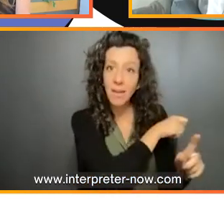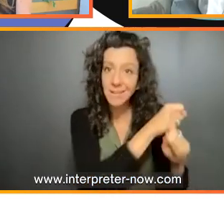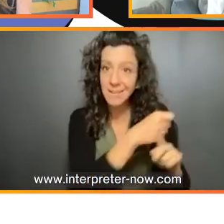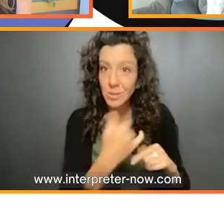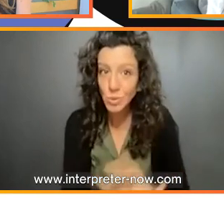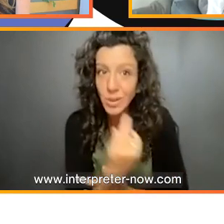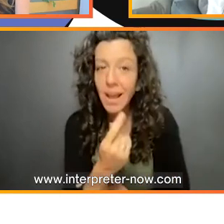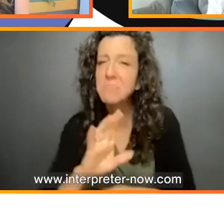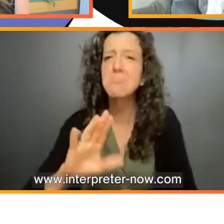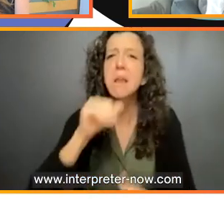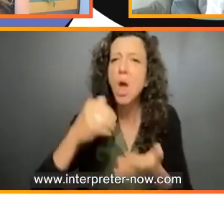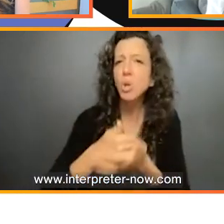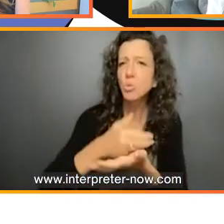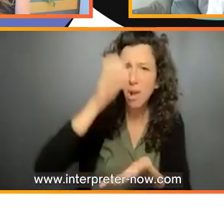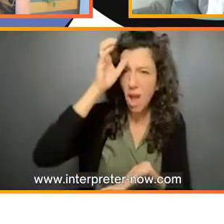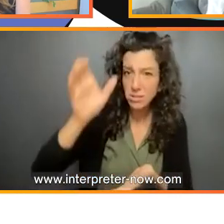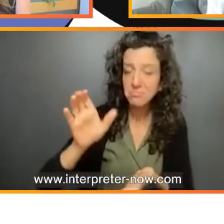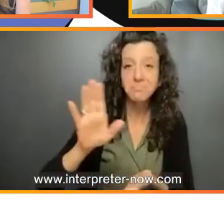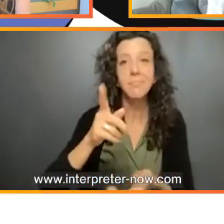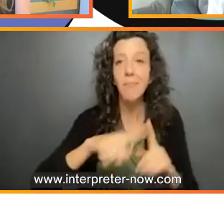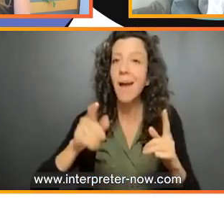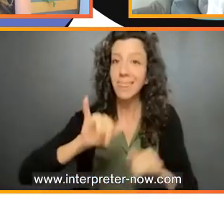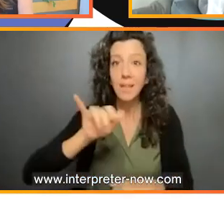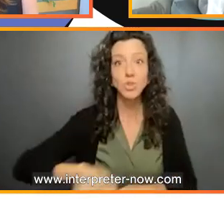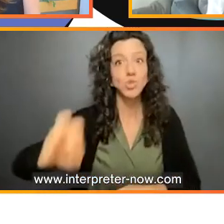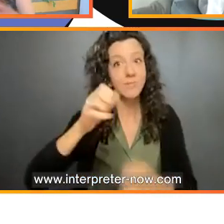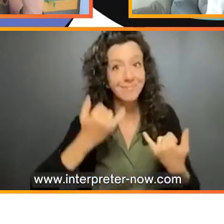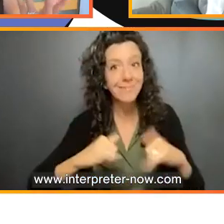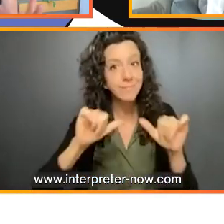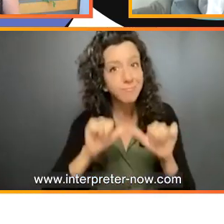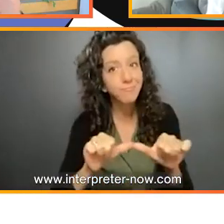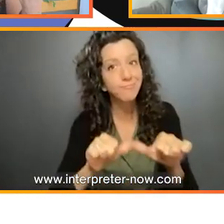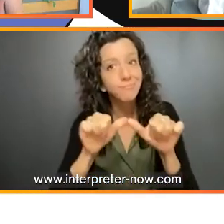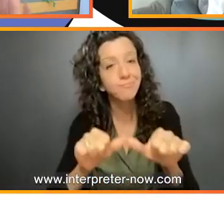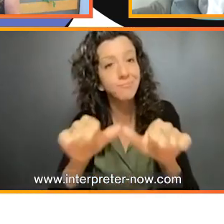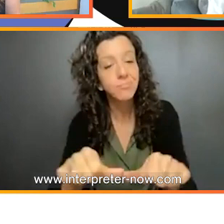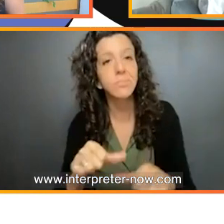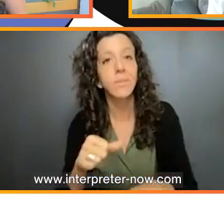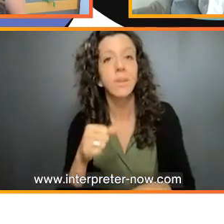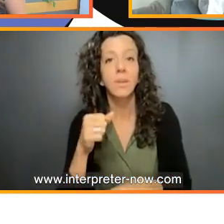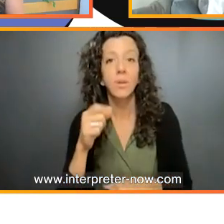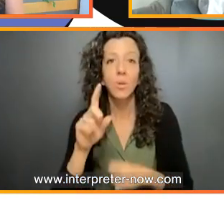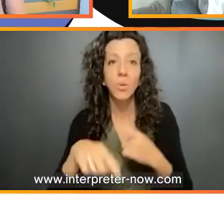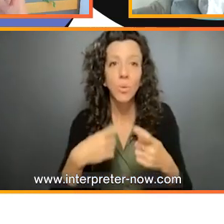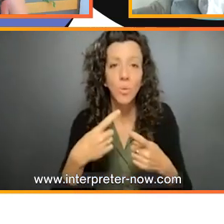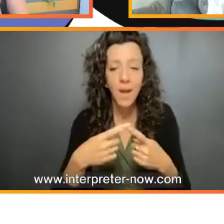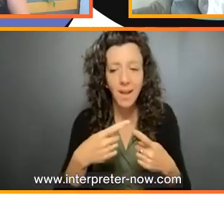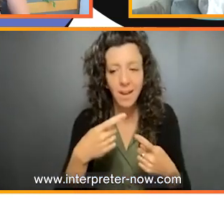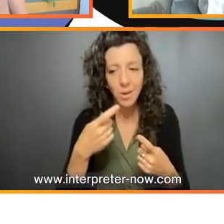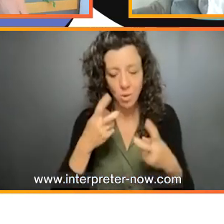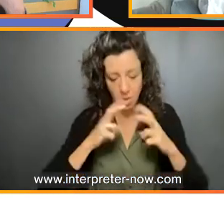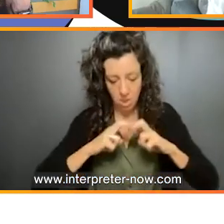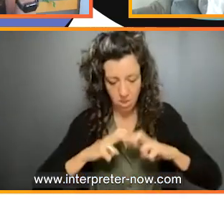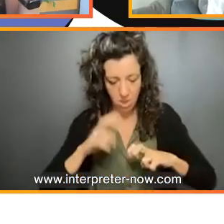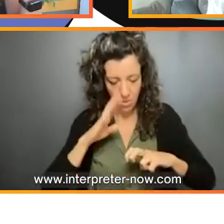my ancestors' past and how that impacts how I show up today. And I will say I'm not new to that. And it's an ongoing journey. You know,